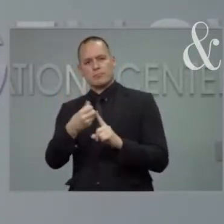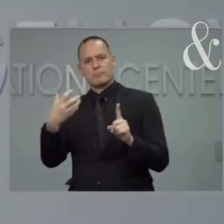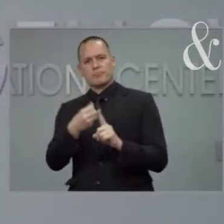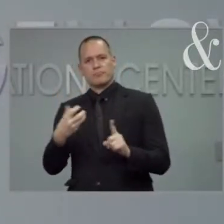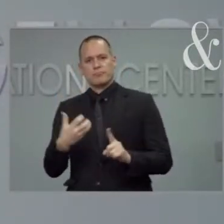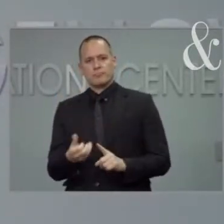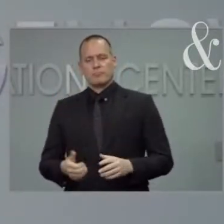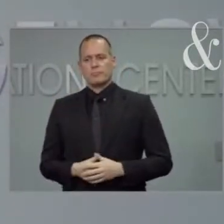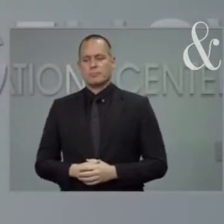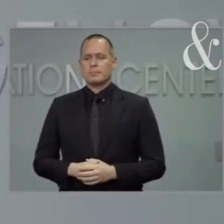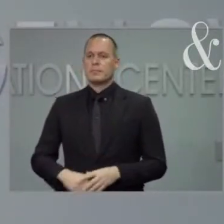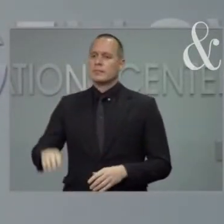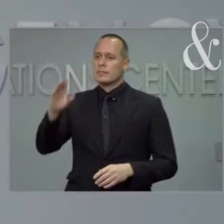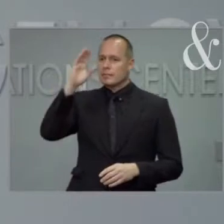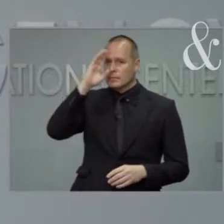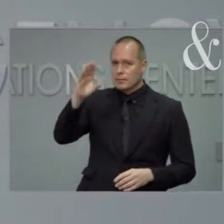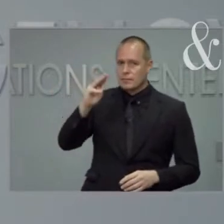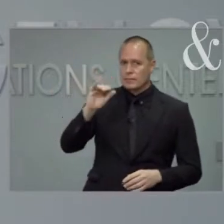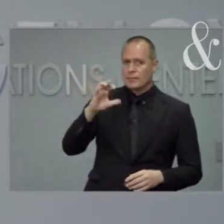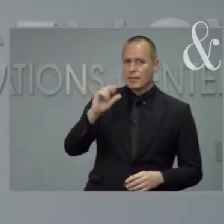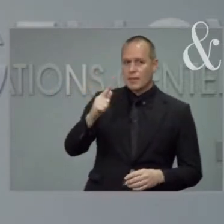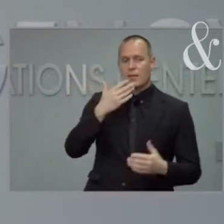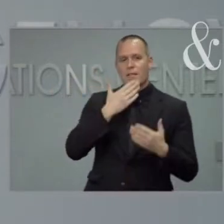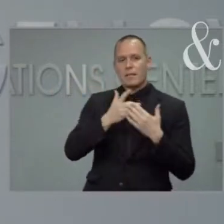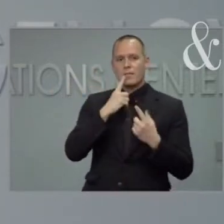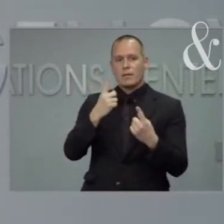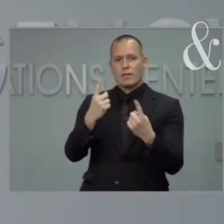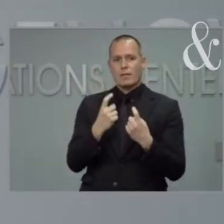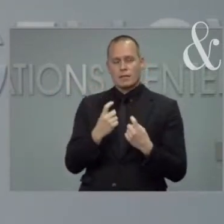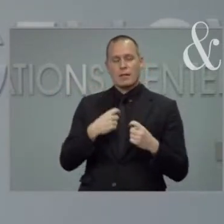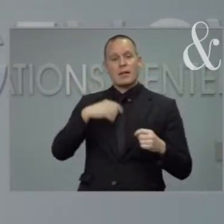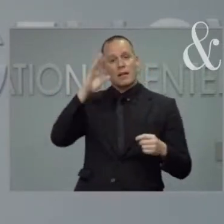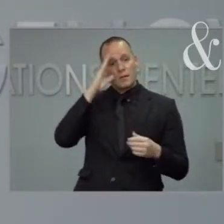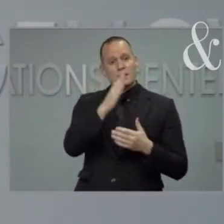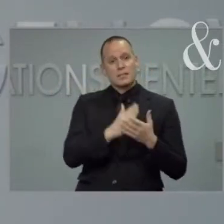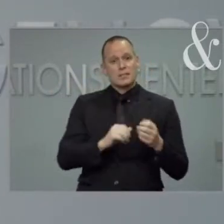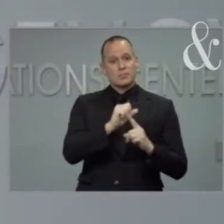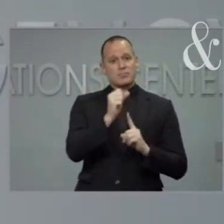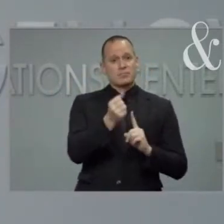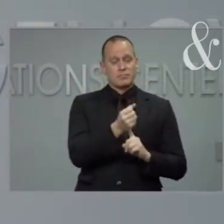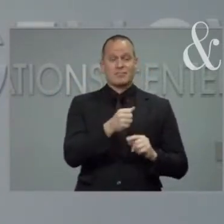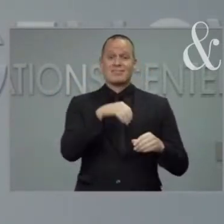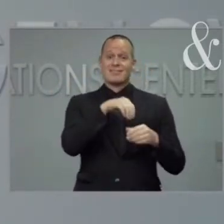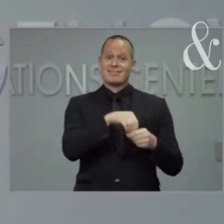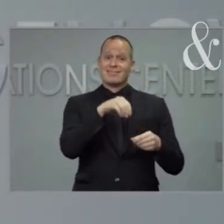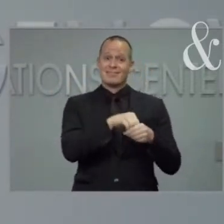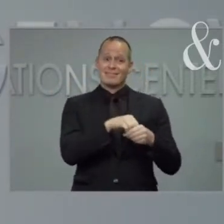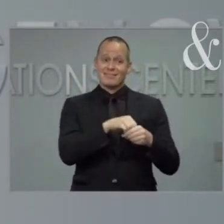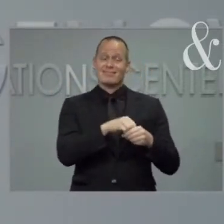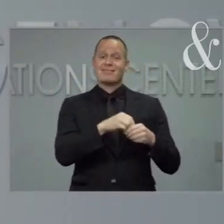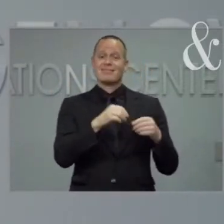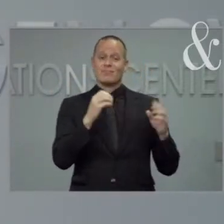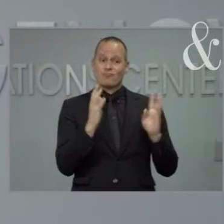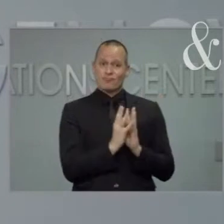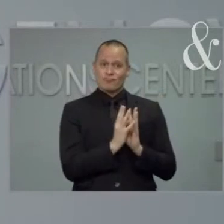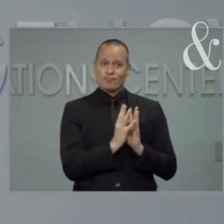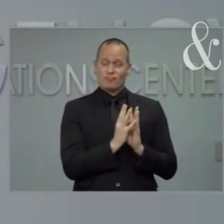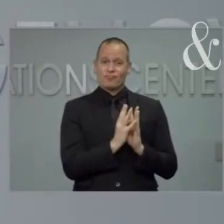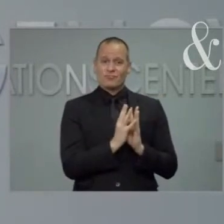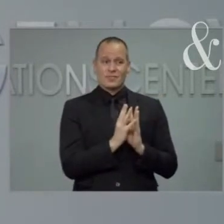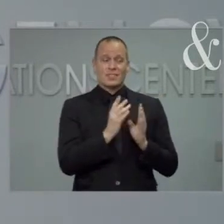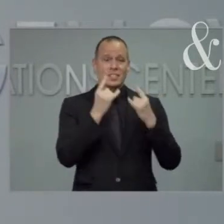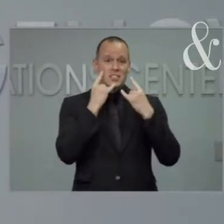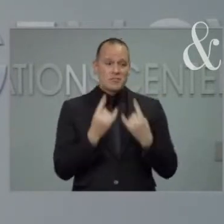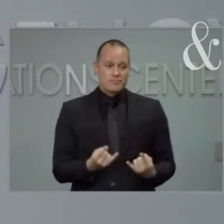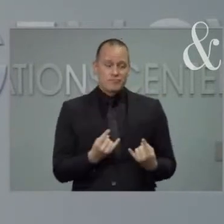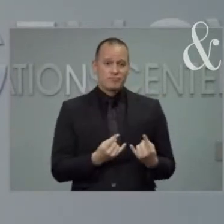Hi, Michael. Thanks for the question. We know in settings where you are indoors, gathered together, and you don't wear your mask consistently